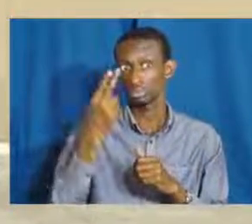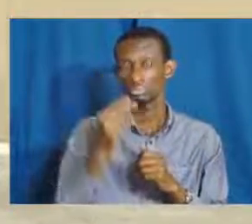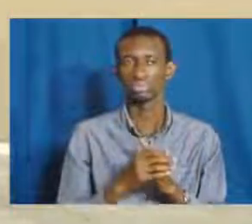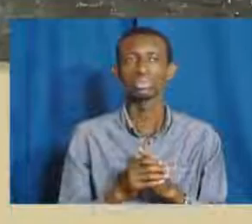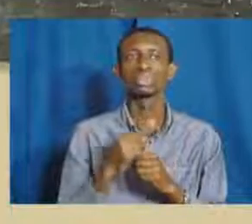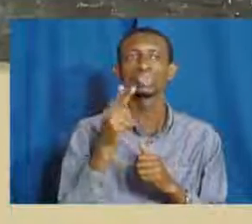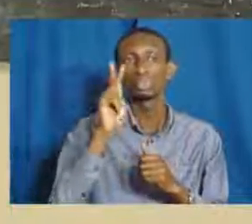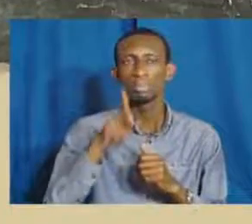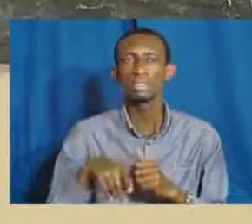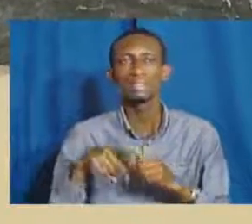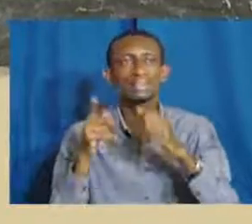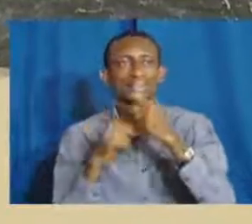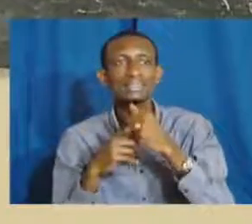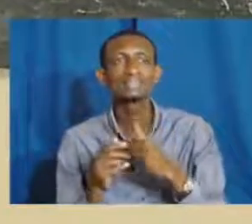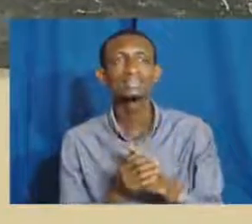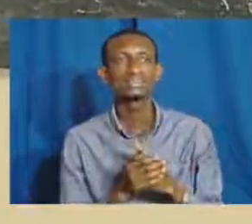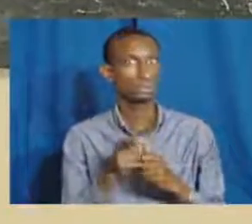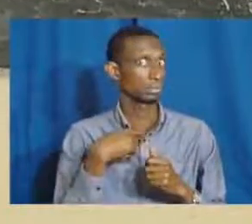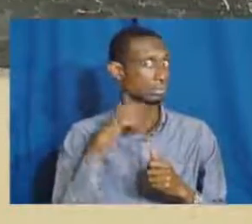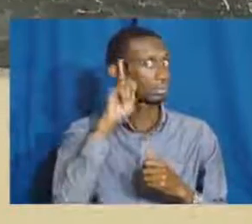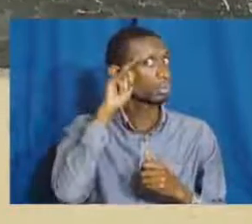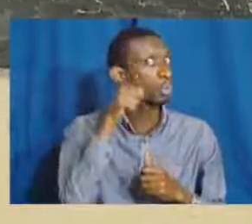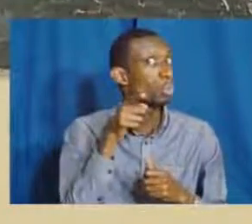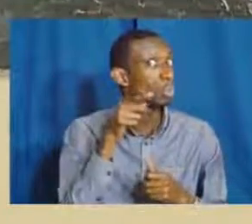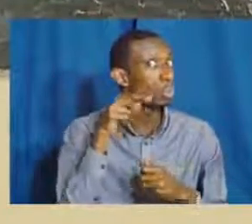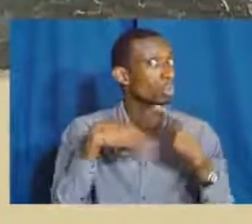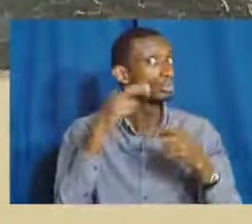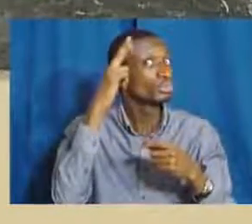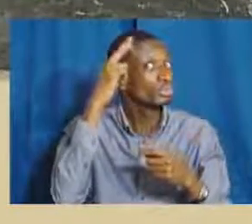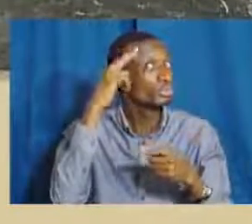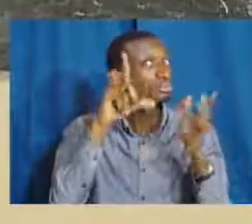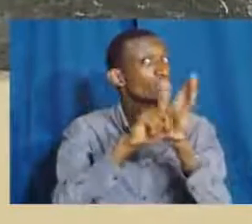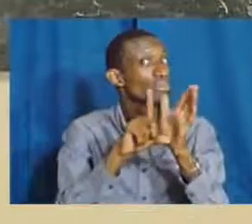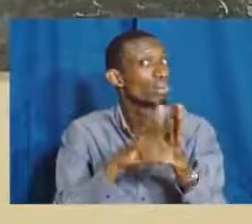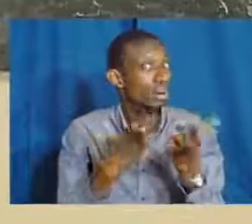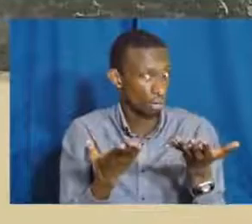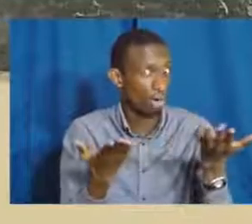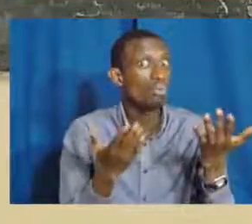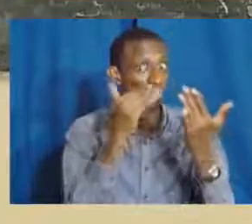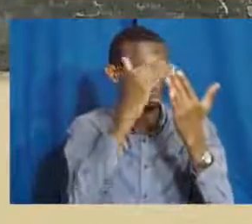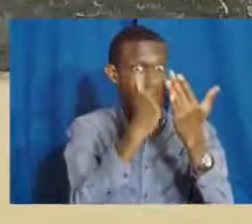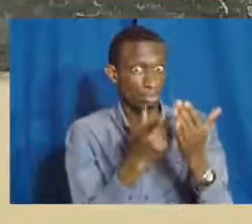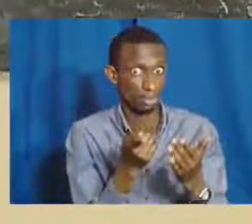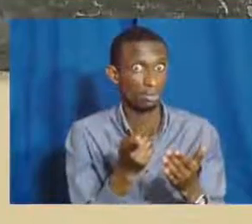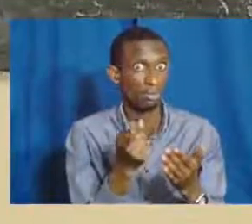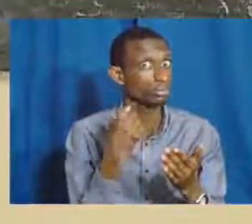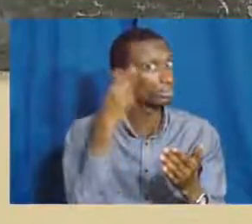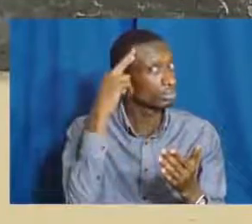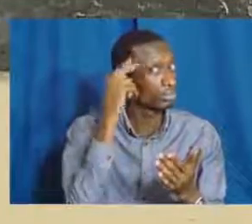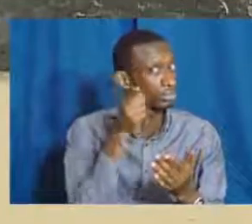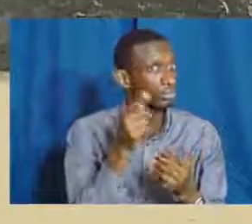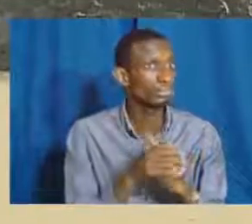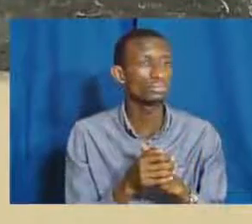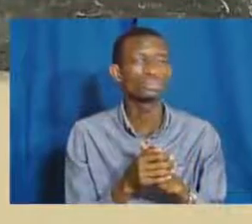2p6. I hope you still remember the Aufbau's principle of how these electrons fill up in their orbitals. So